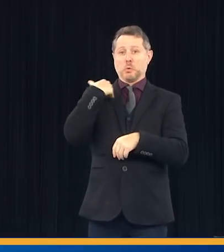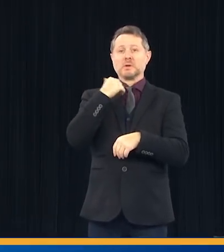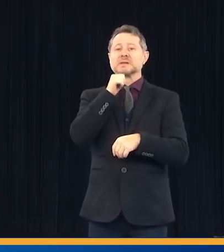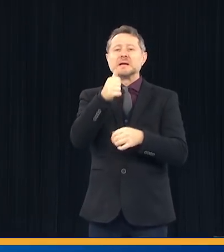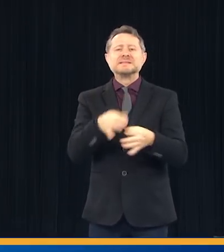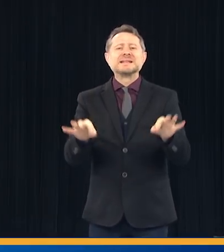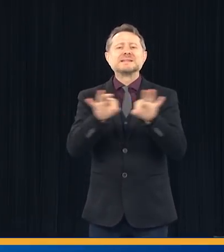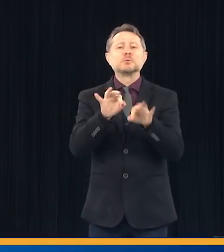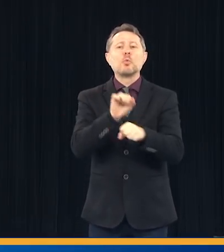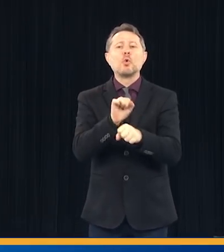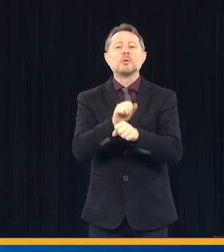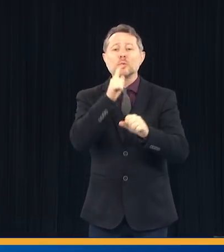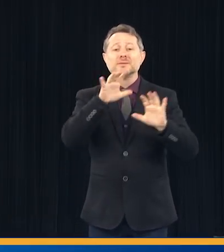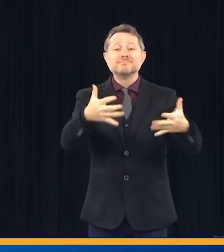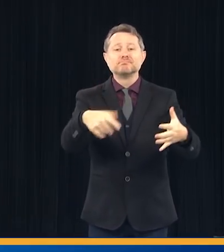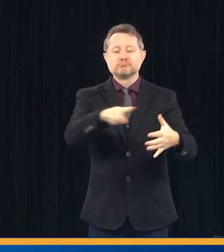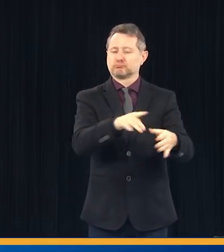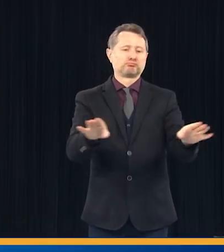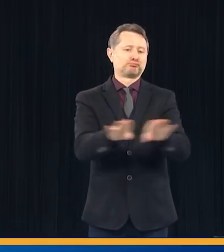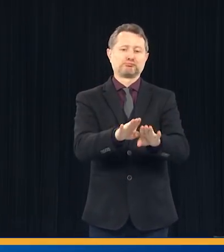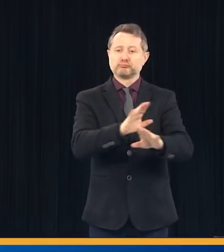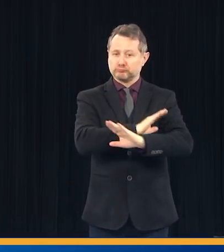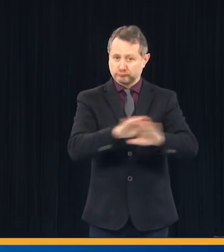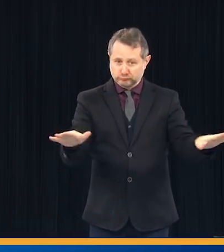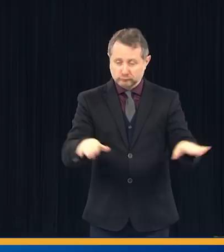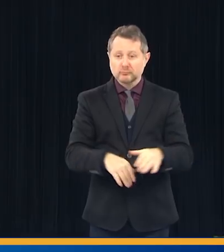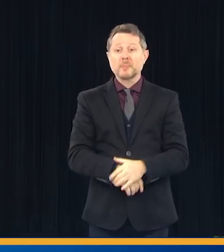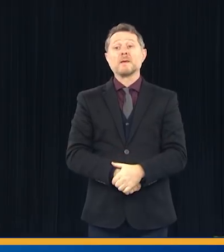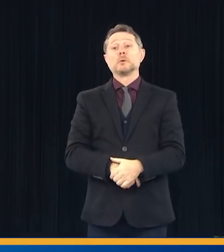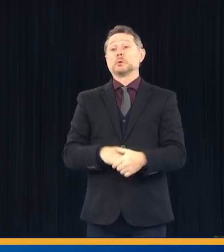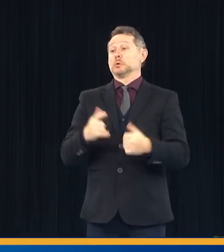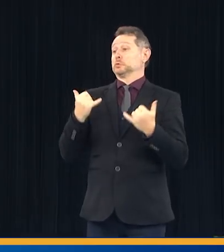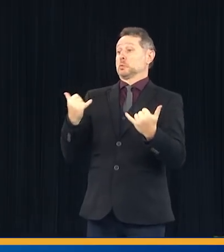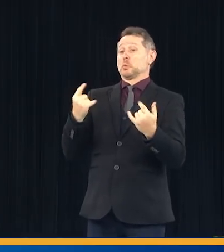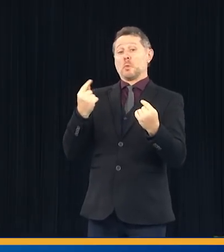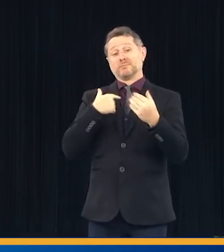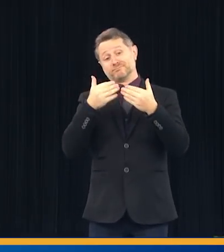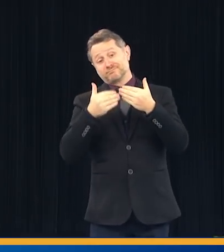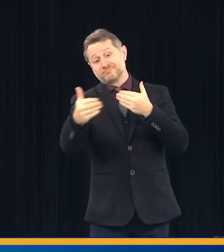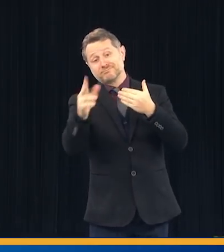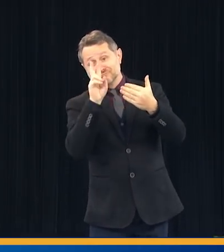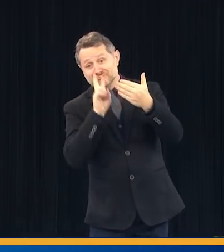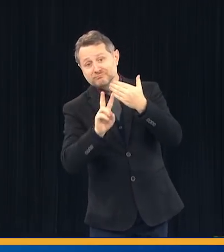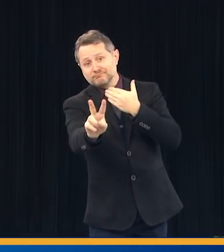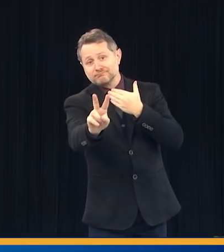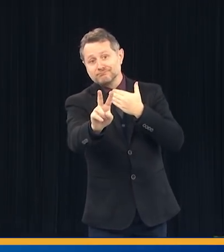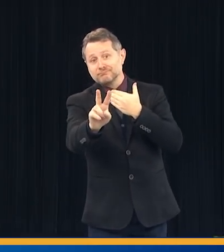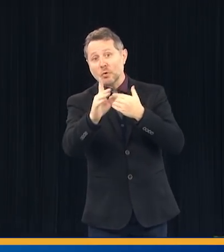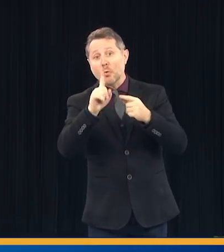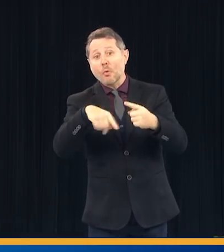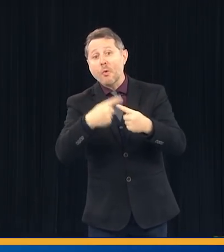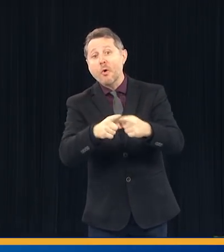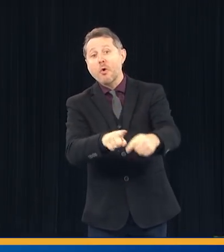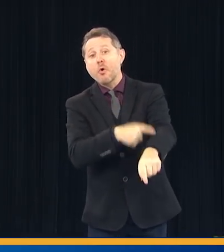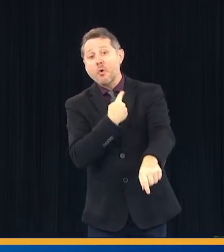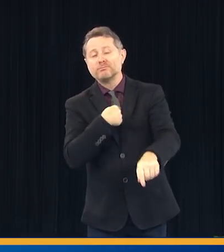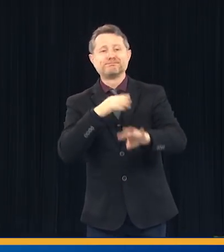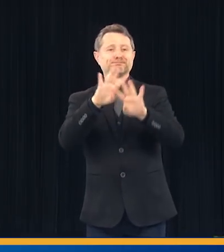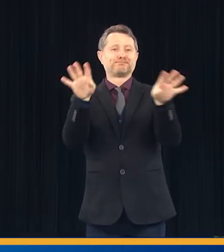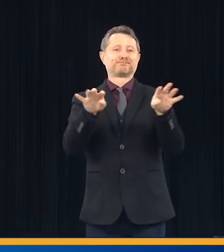Perspective, well, how long does this go on? How long do we expect it? China, which was the first test case,